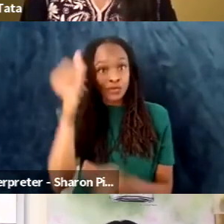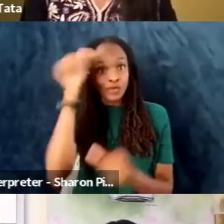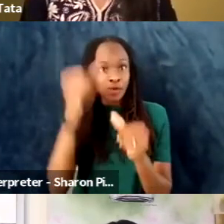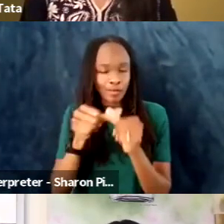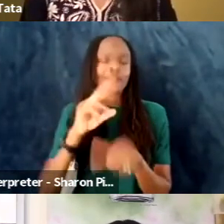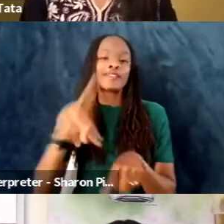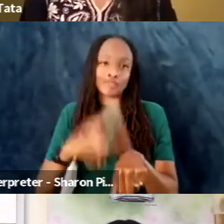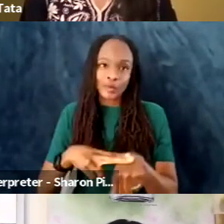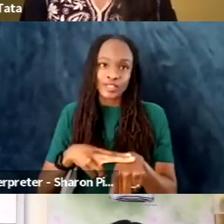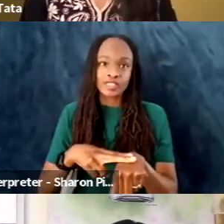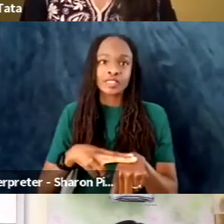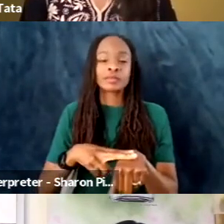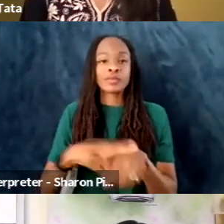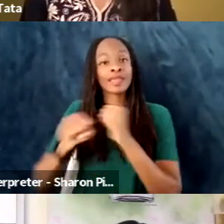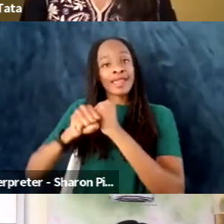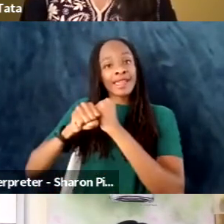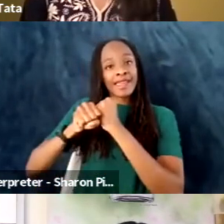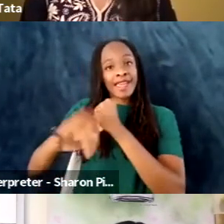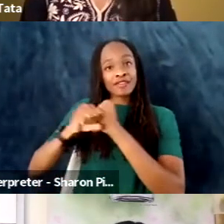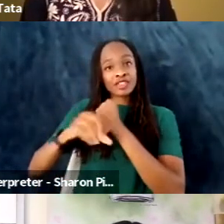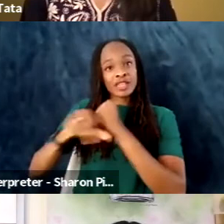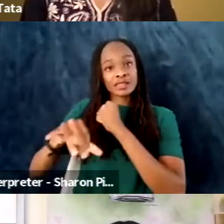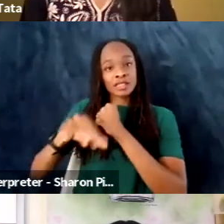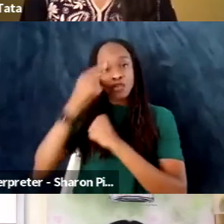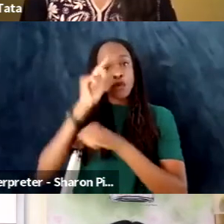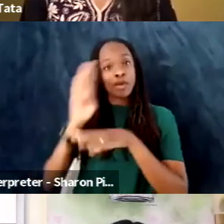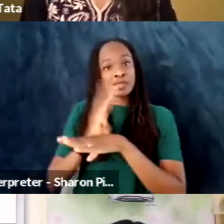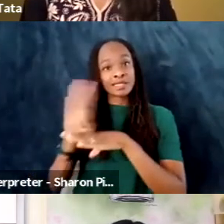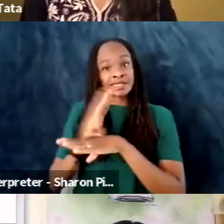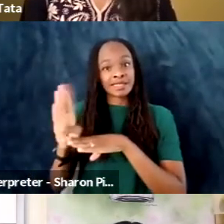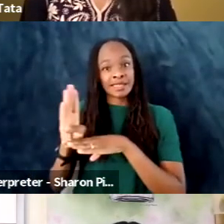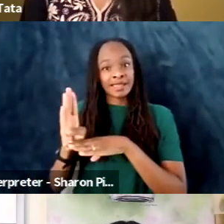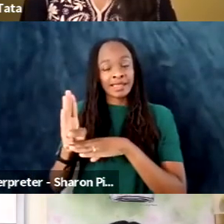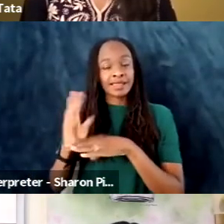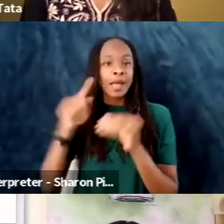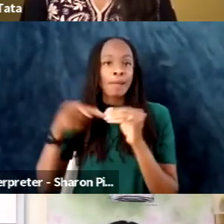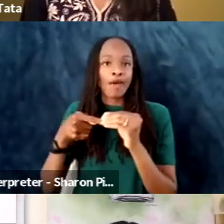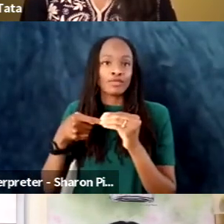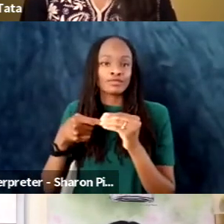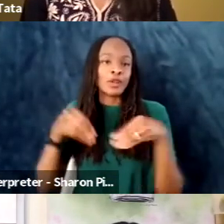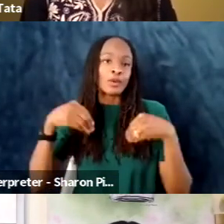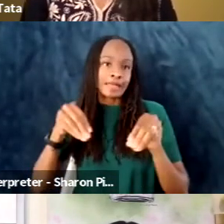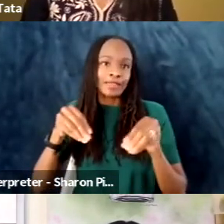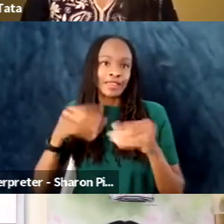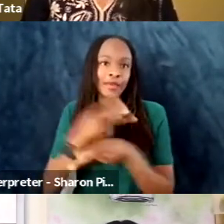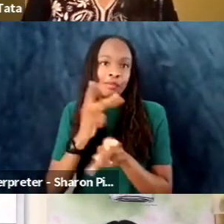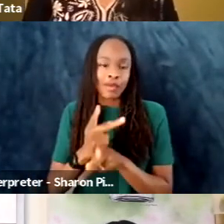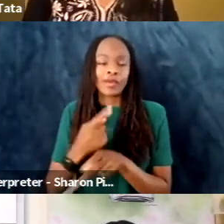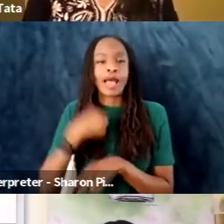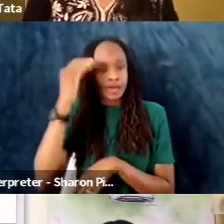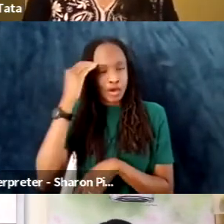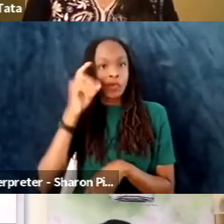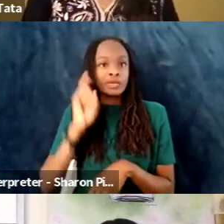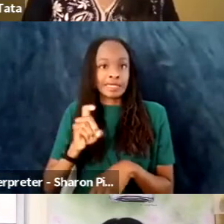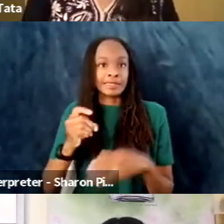course, advertising is, for businesses to essentially sell their products, and there is a bottom line that has to be made.